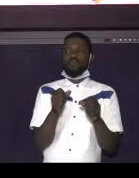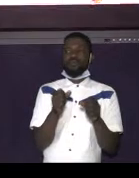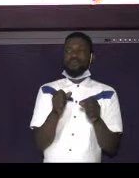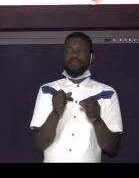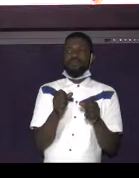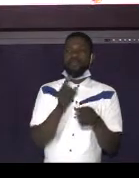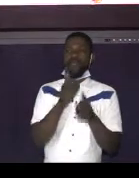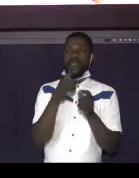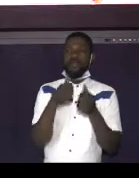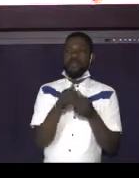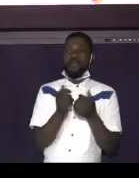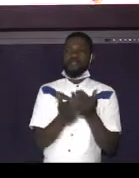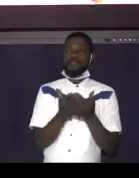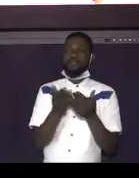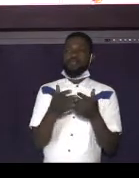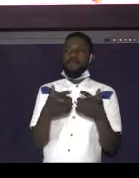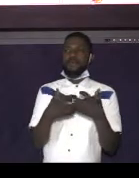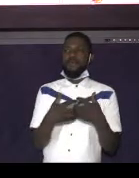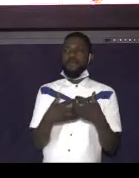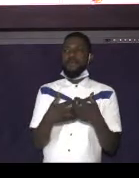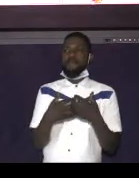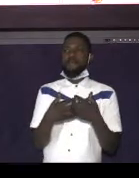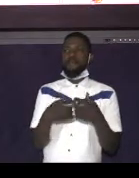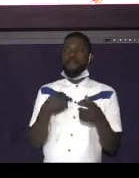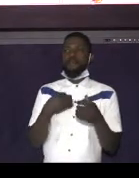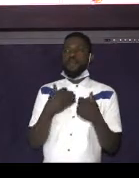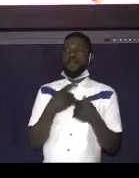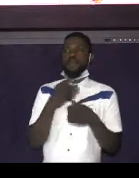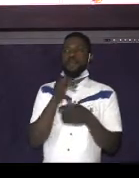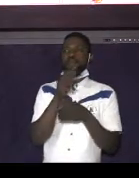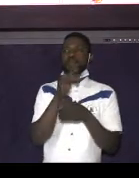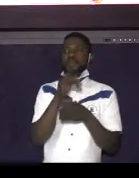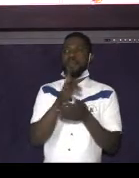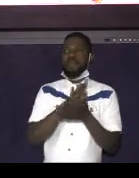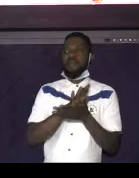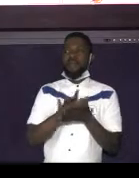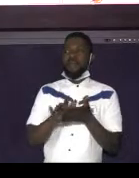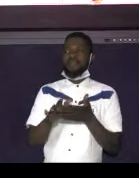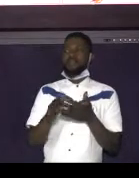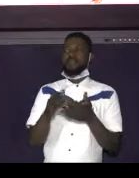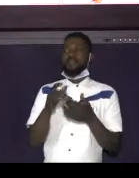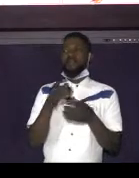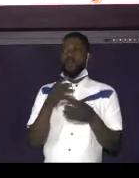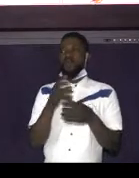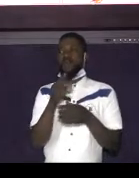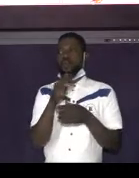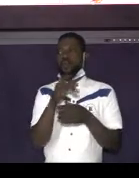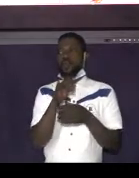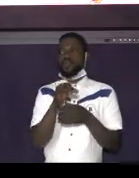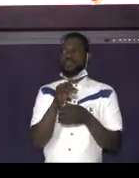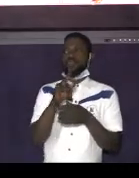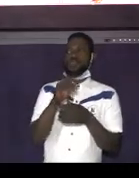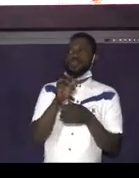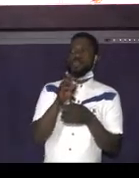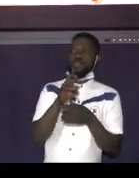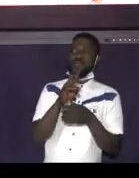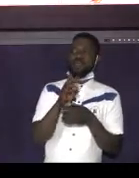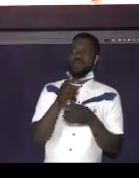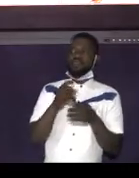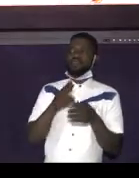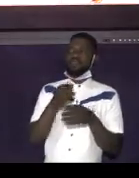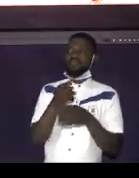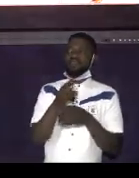anywhere. So talking about simple machines, we have inclined plane, wedge, lever, pulley, screw, wheel and